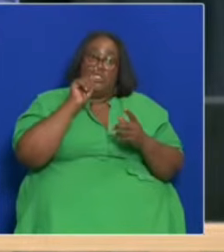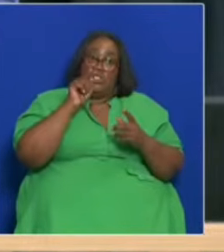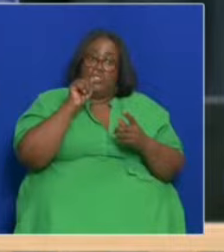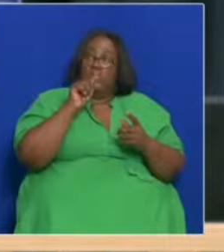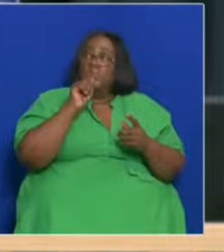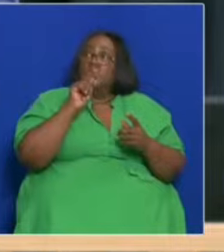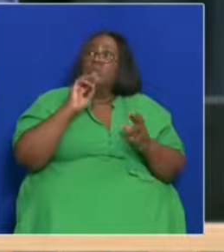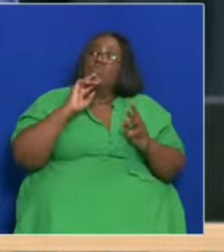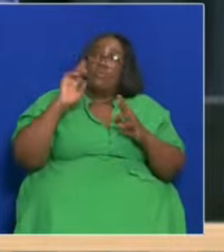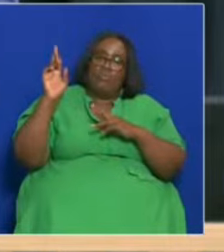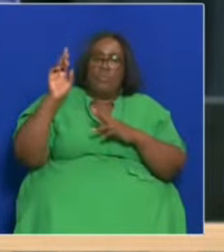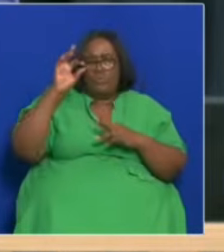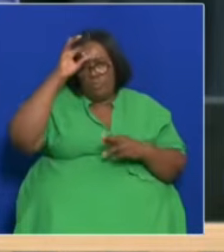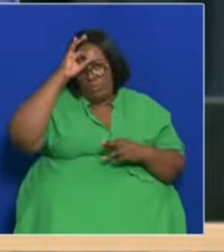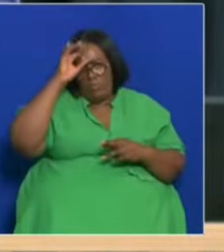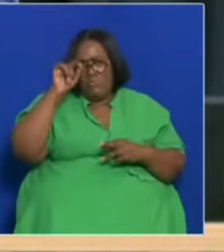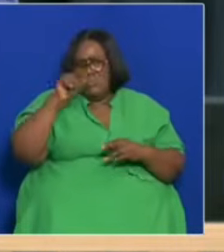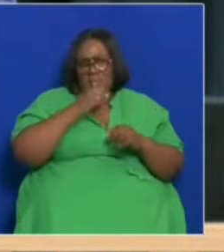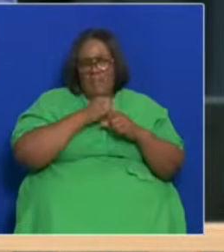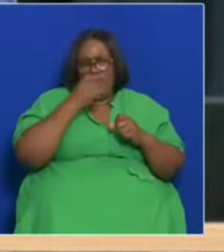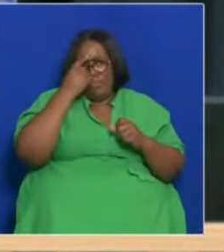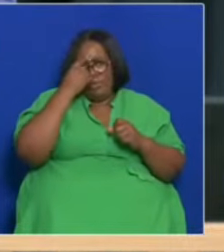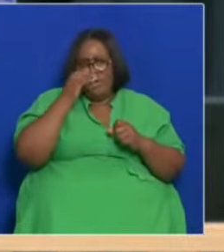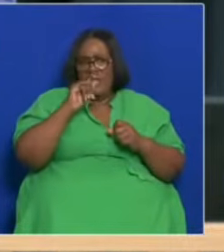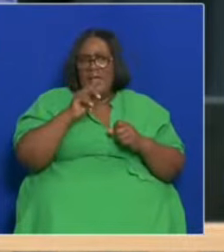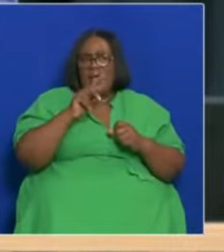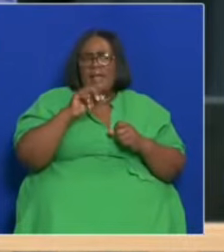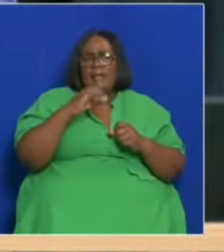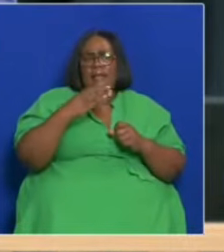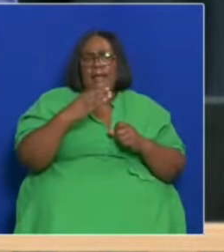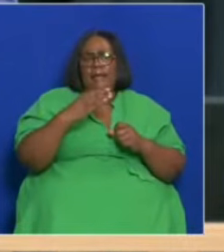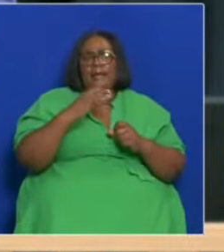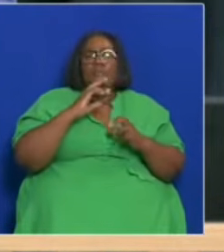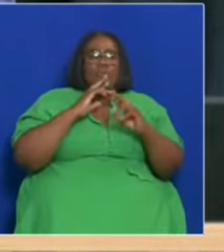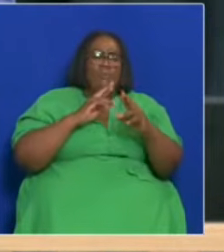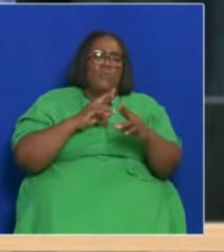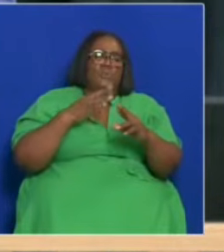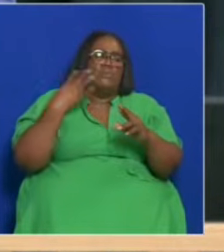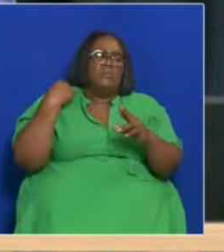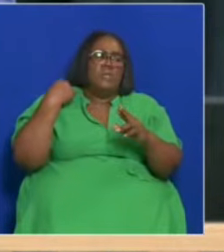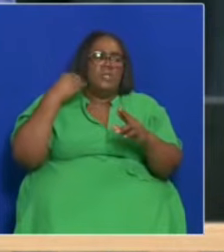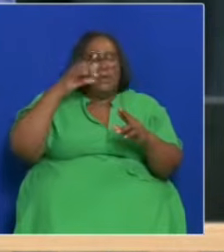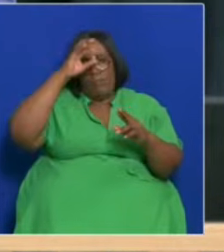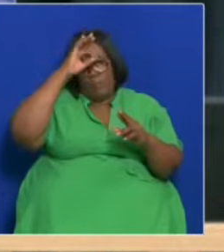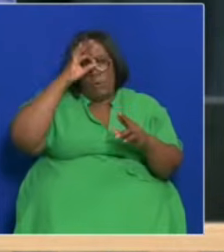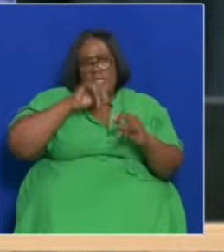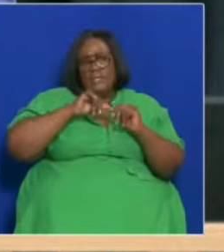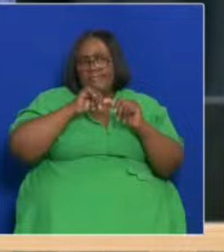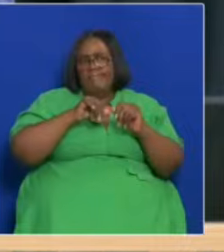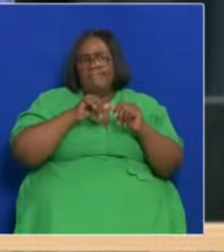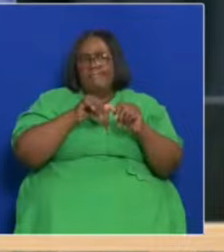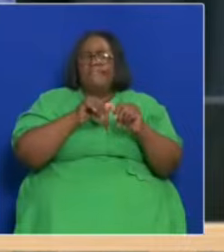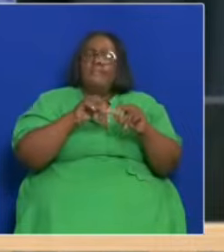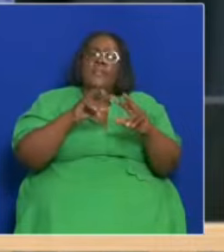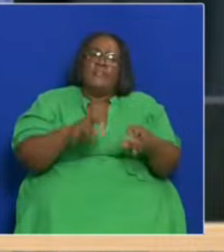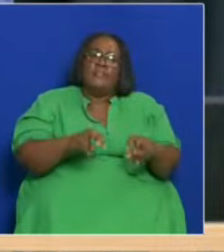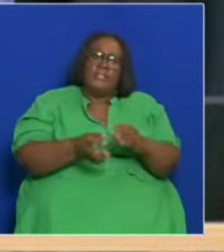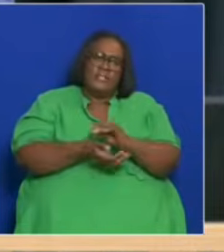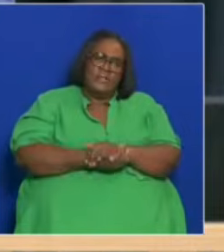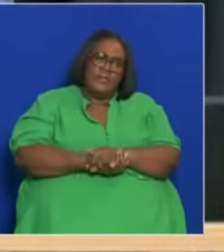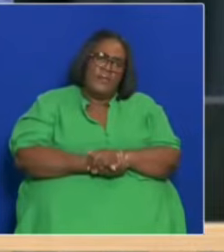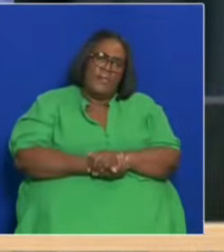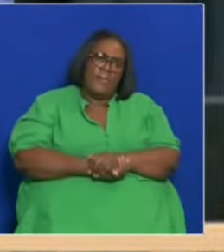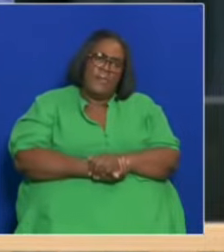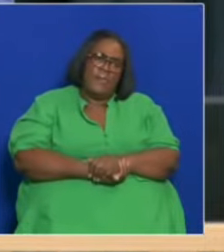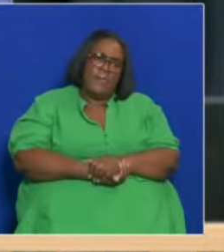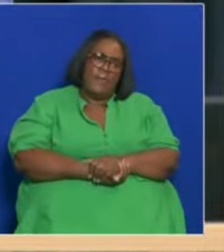IDEC, is reporting to the Minister of Police on ongoing investigations when he's not the